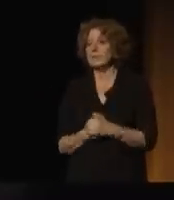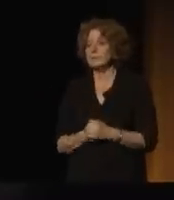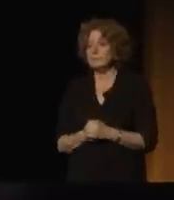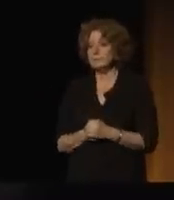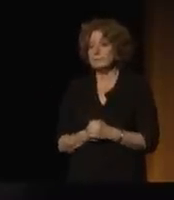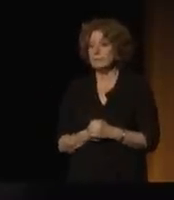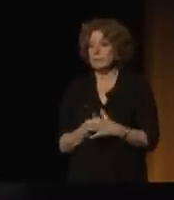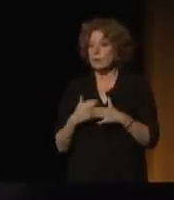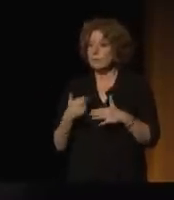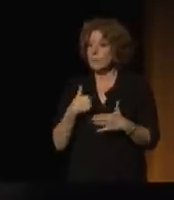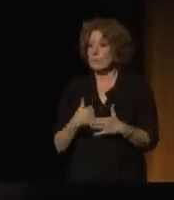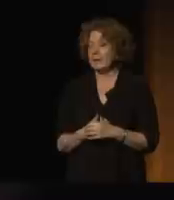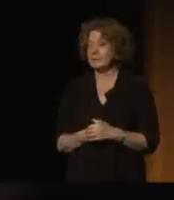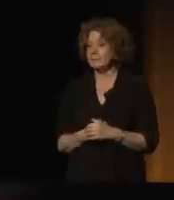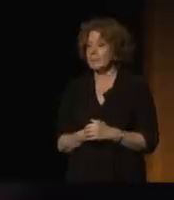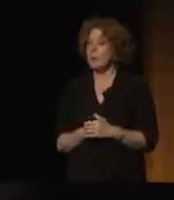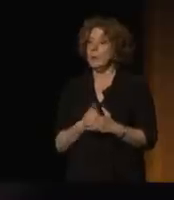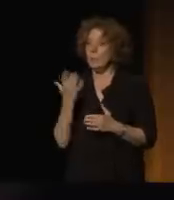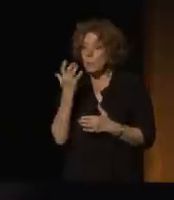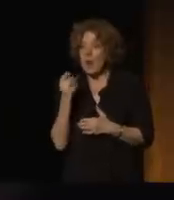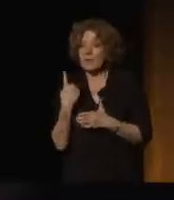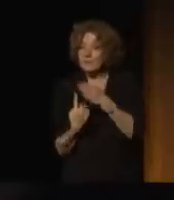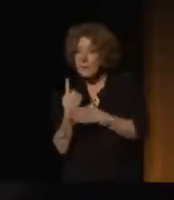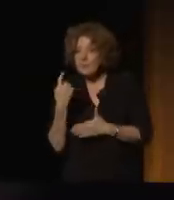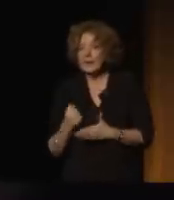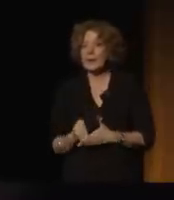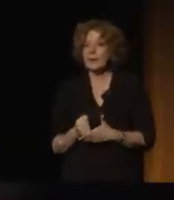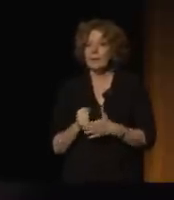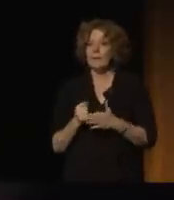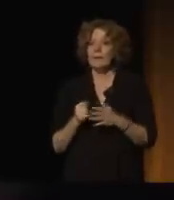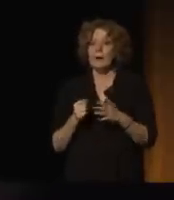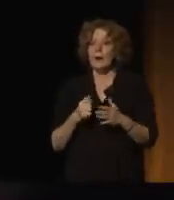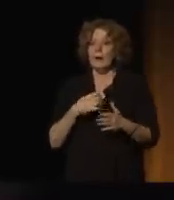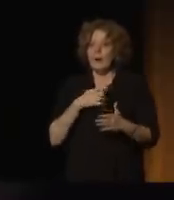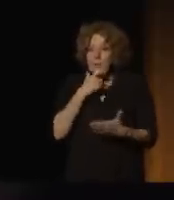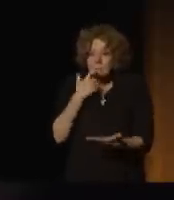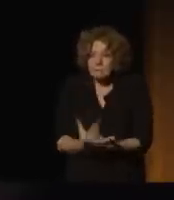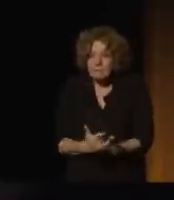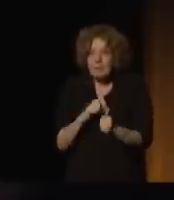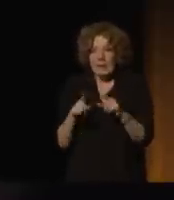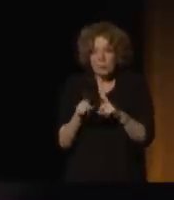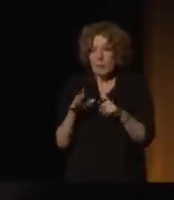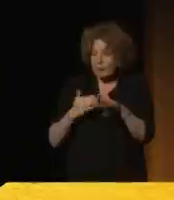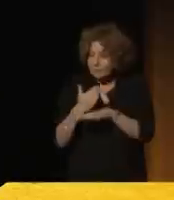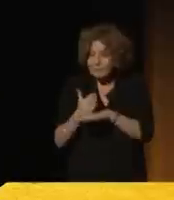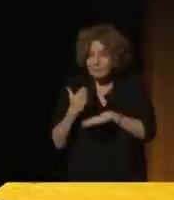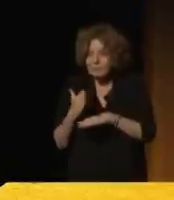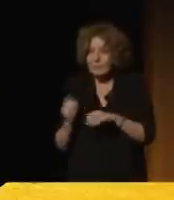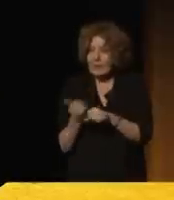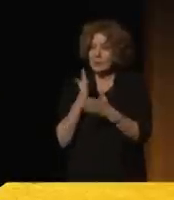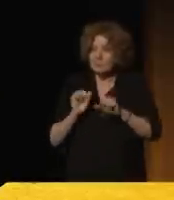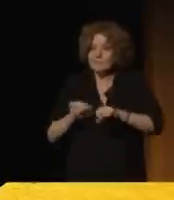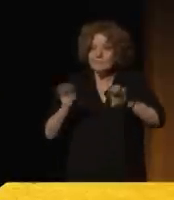me, it was sort of, wow, this is happening, and a lot of surprise, but also we've got to get the job done. Mm. So it was a lot of sort